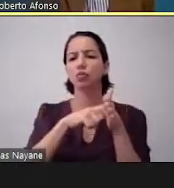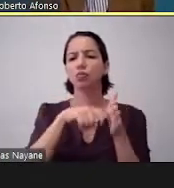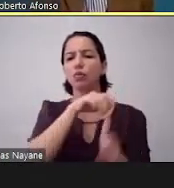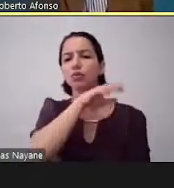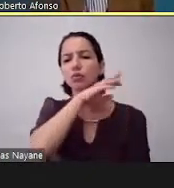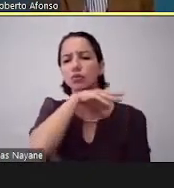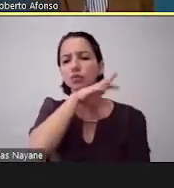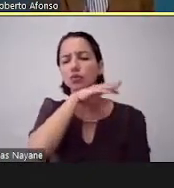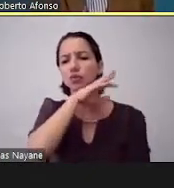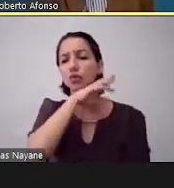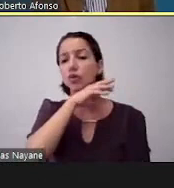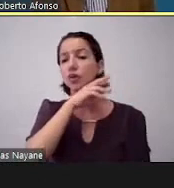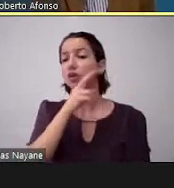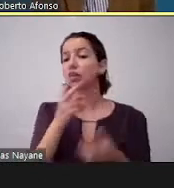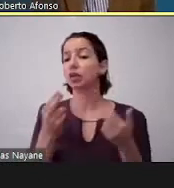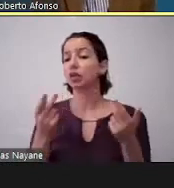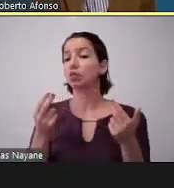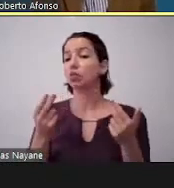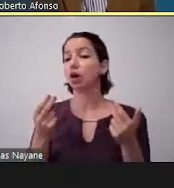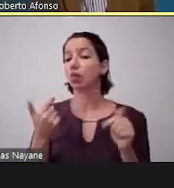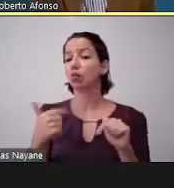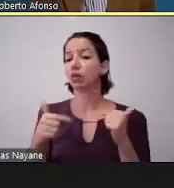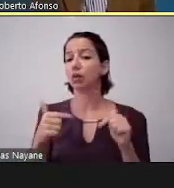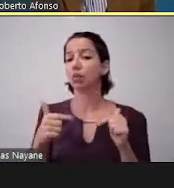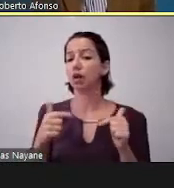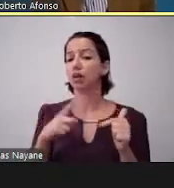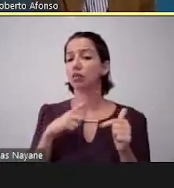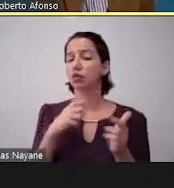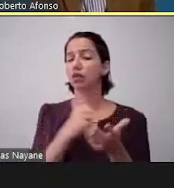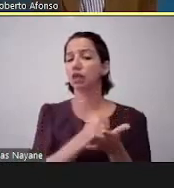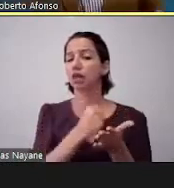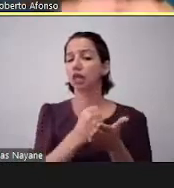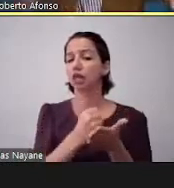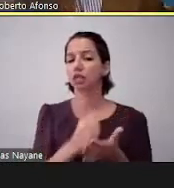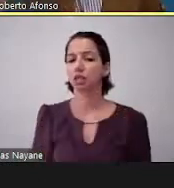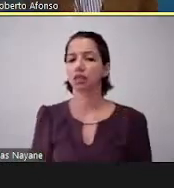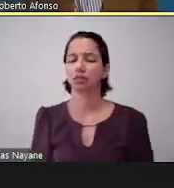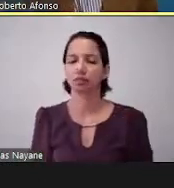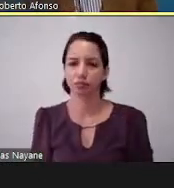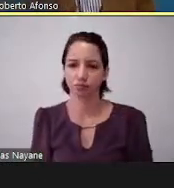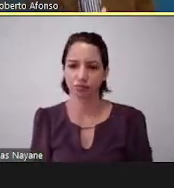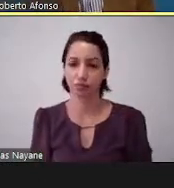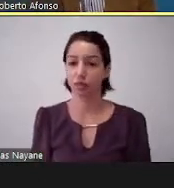from all of these employees,